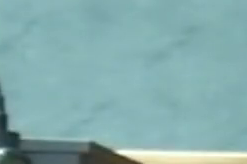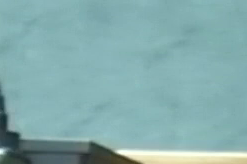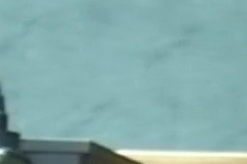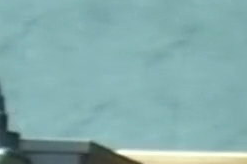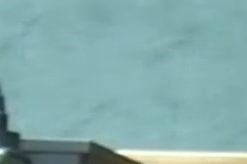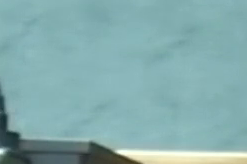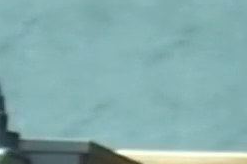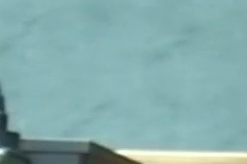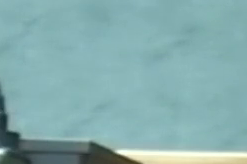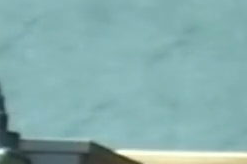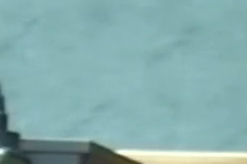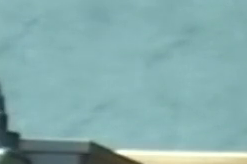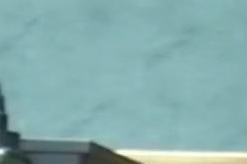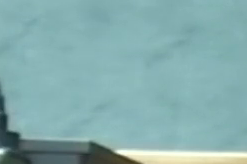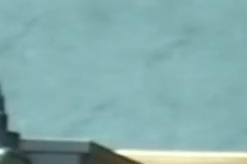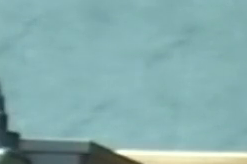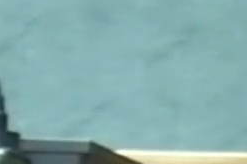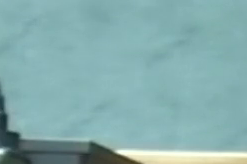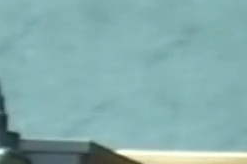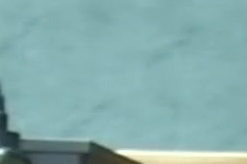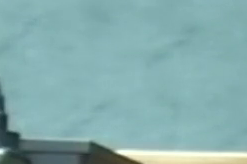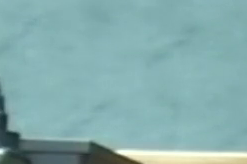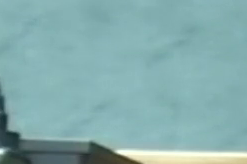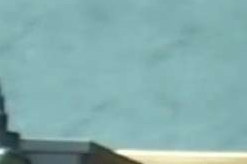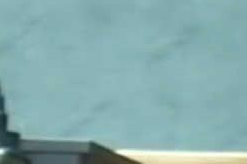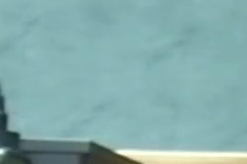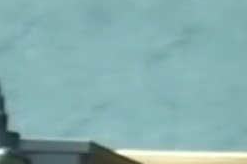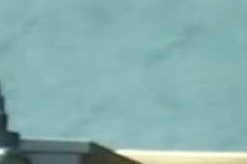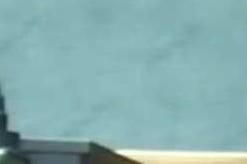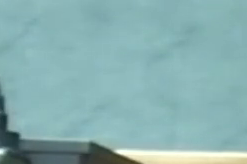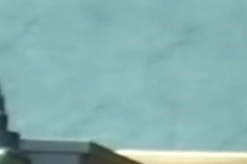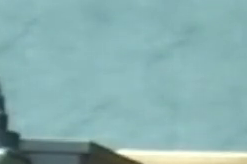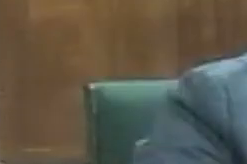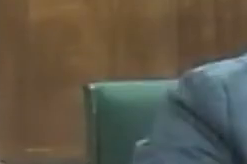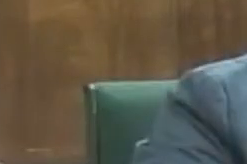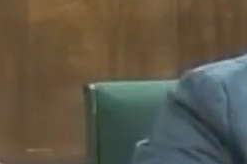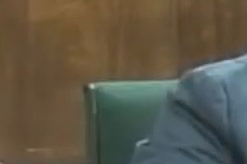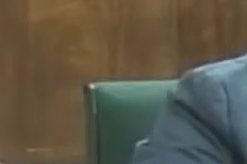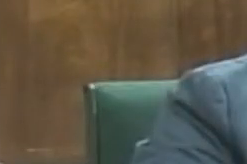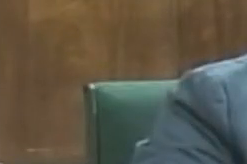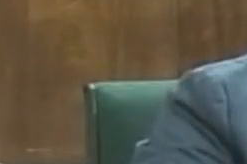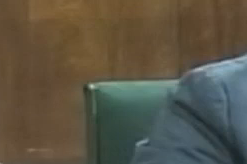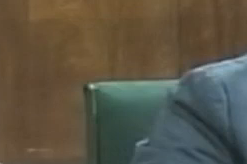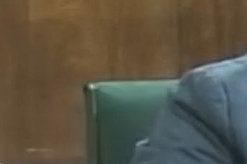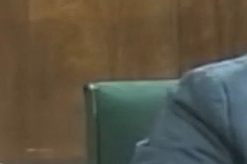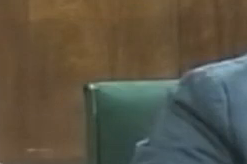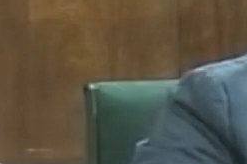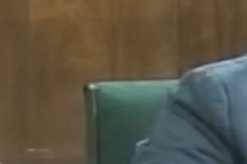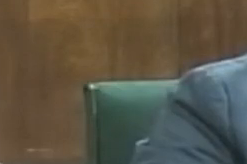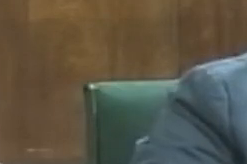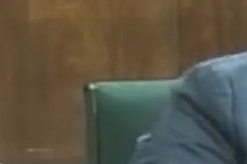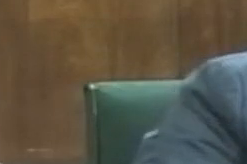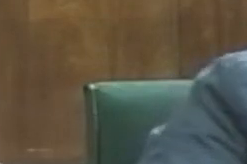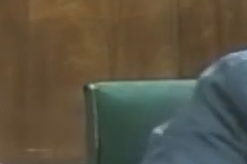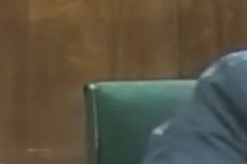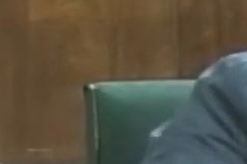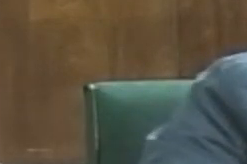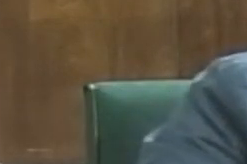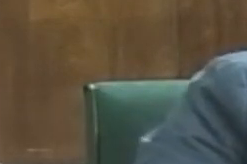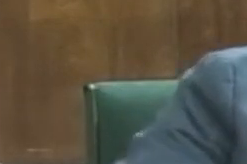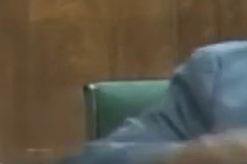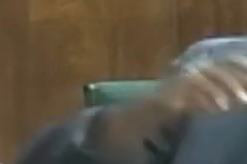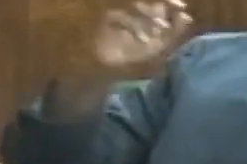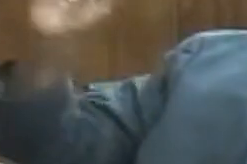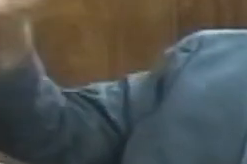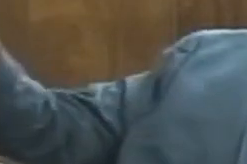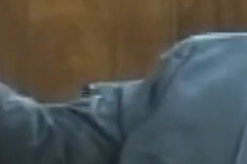know that the government is signaling in a very serious way how they view